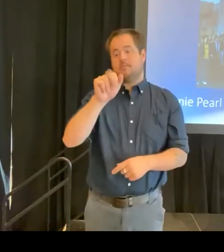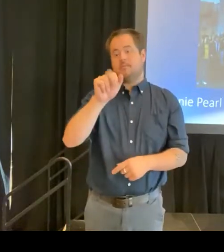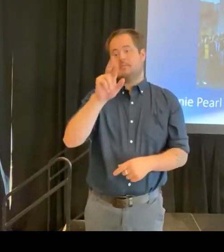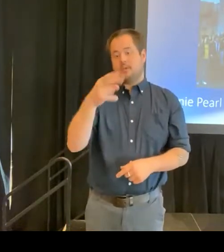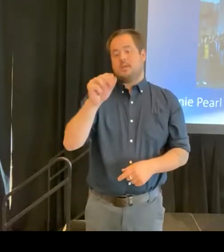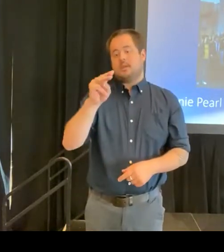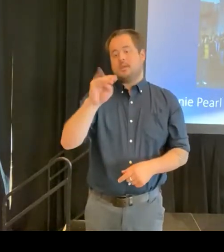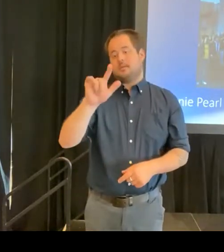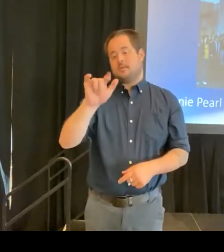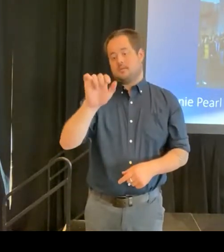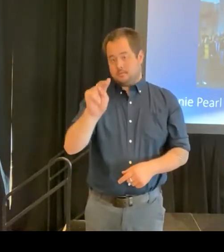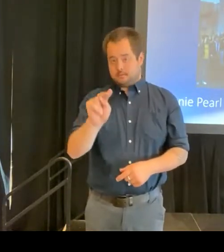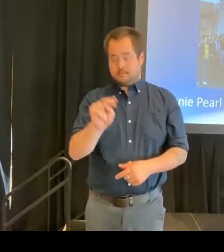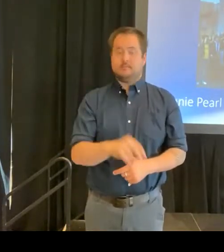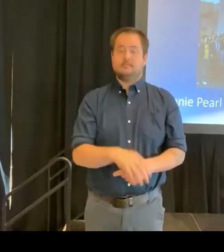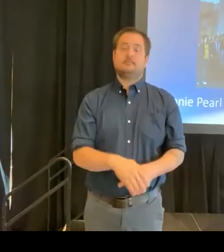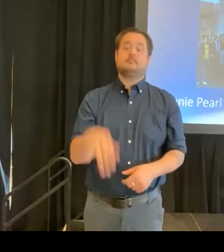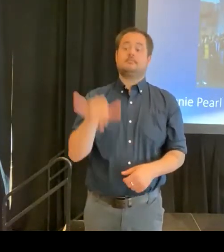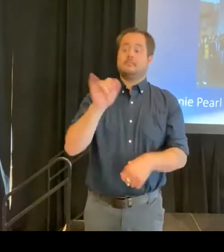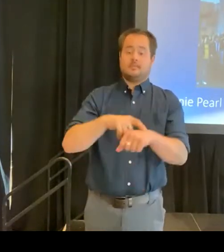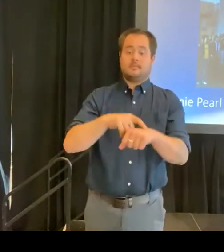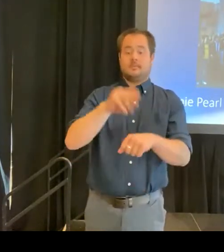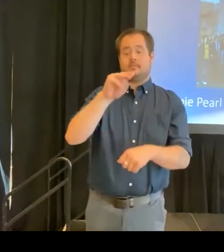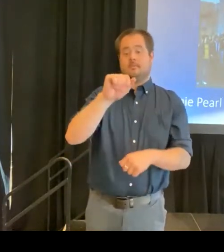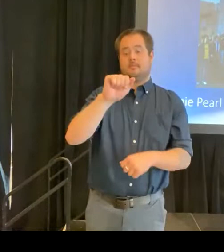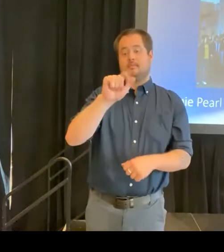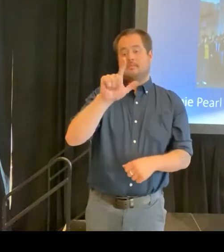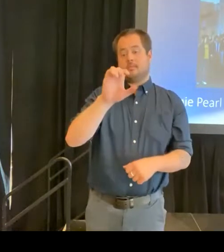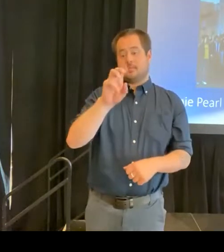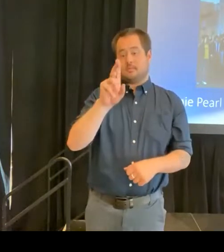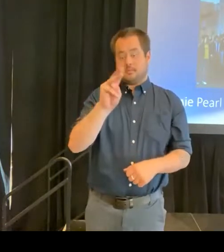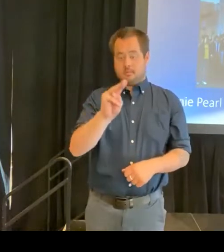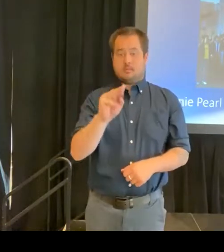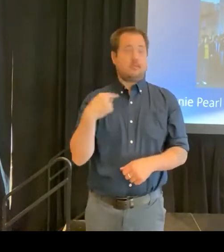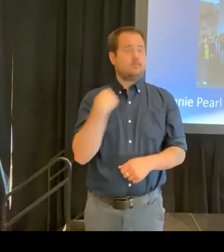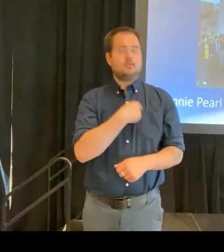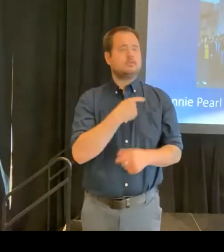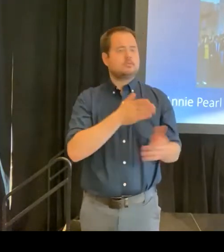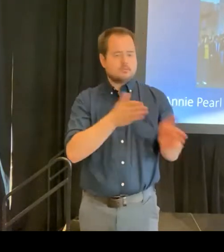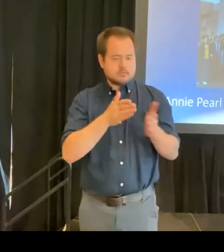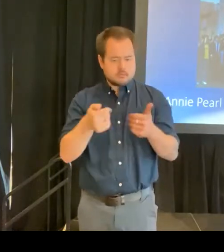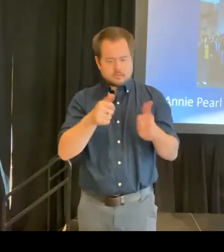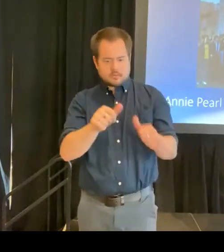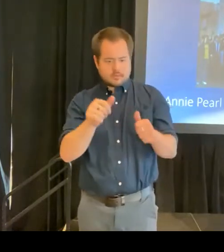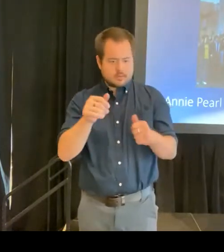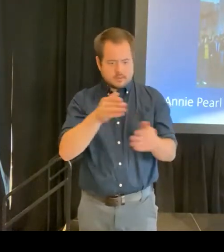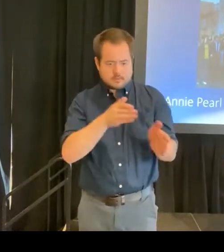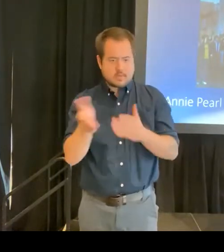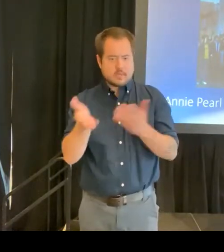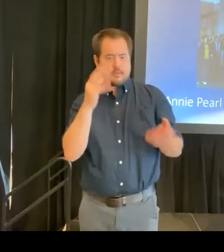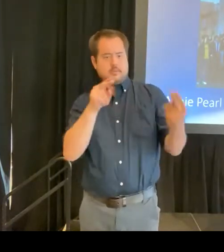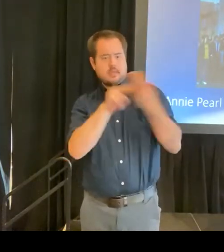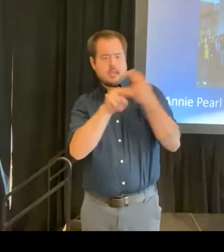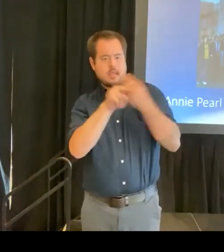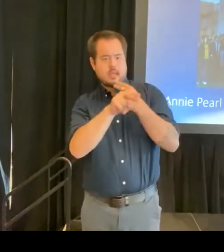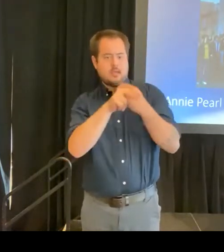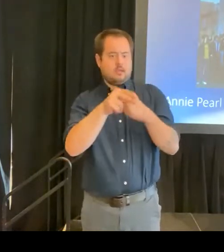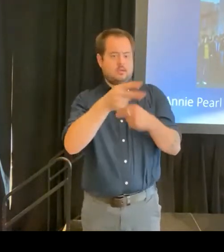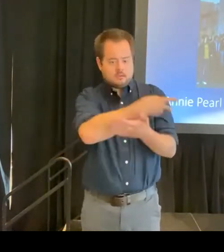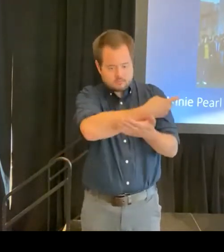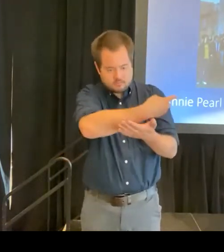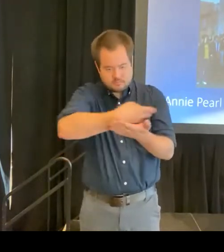And that was when Malcolm was saying, we were talking about laying down on the freeways. I mean, to put it the airport, the plane,